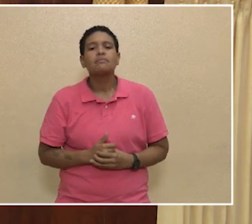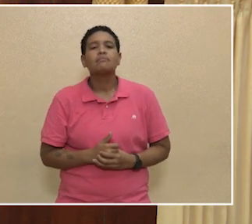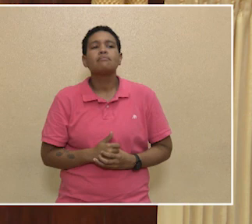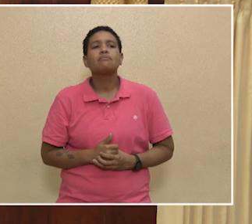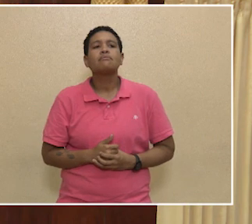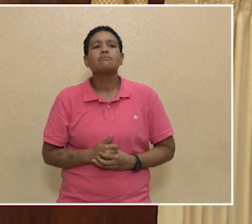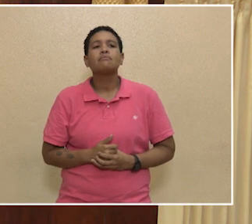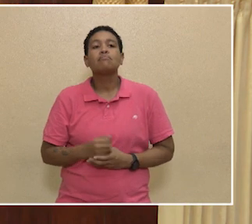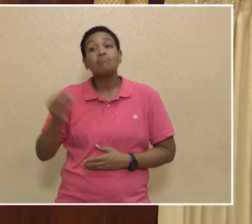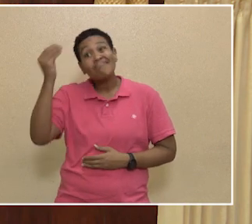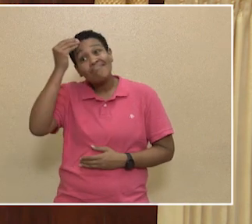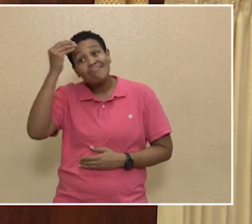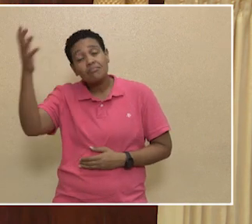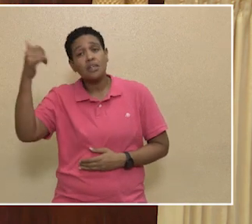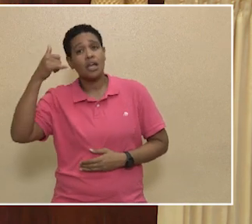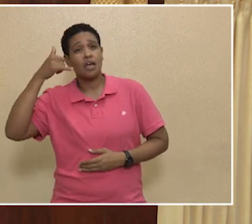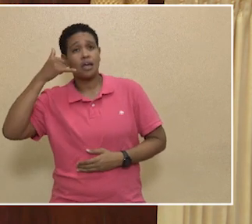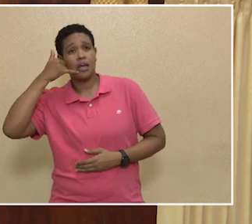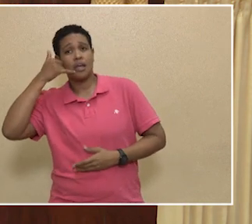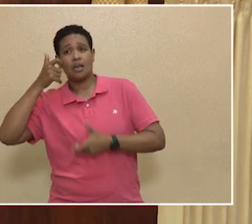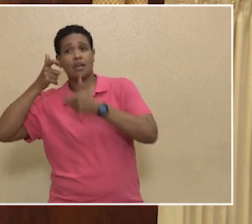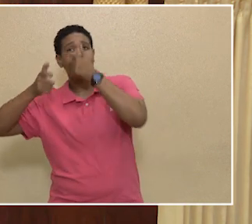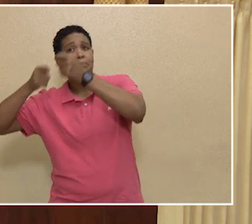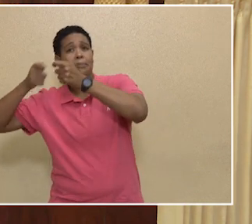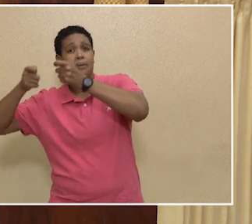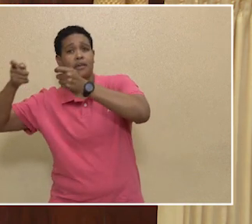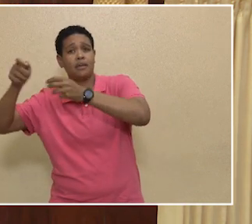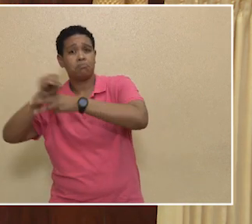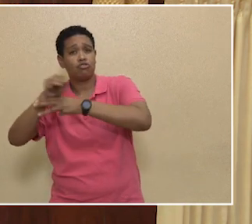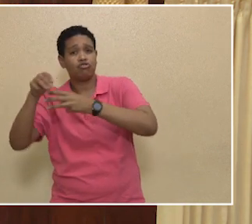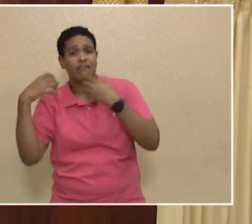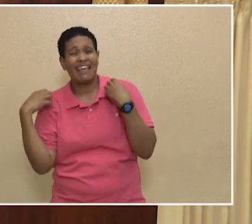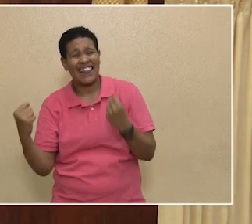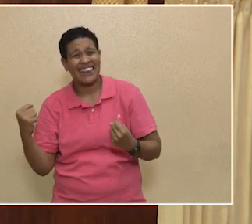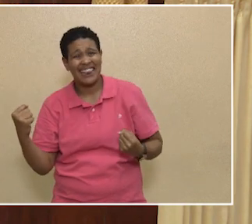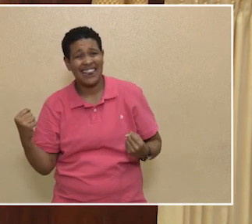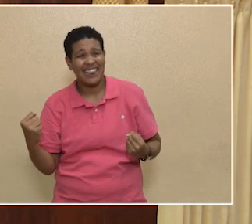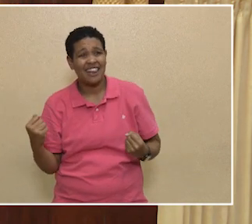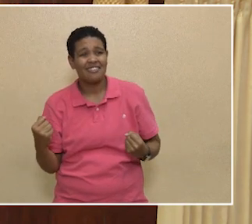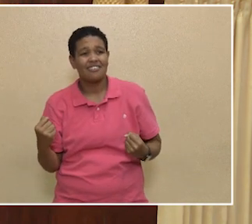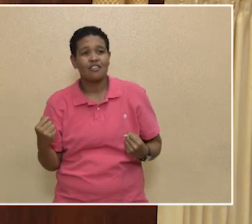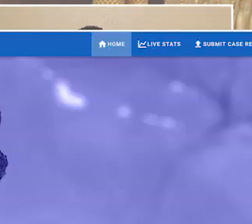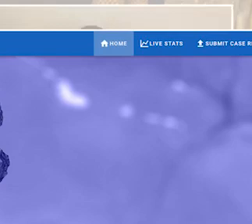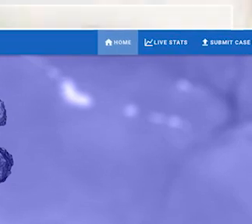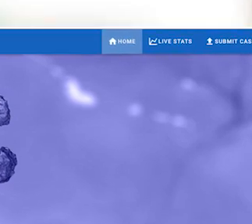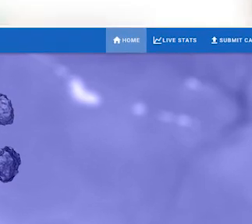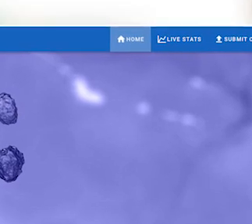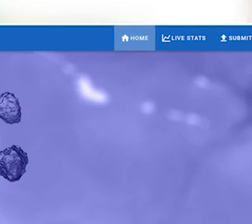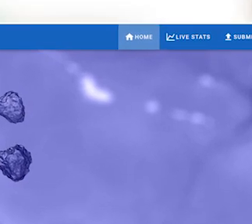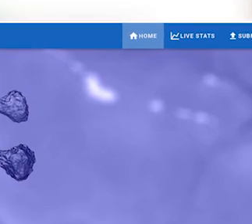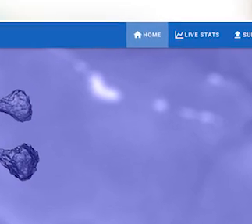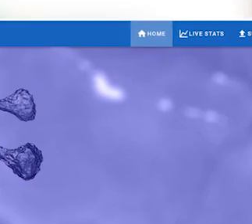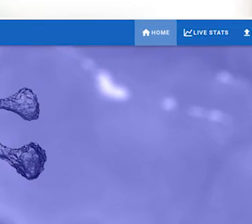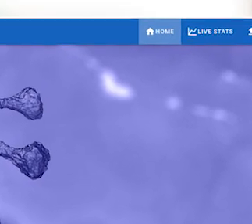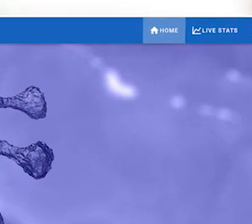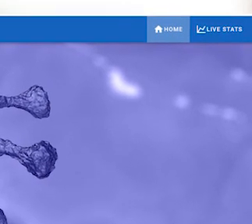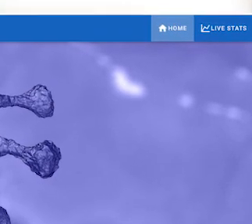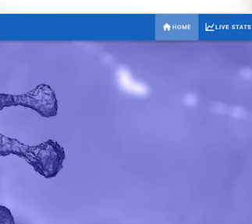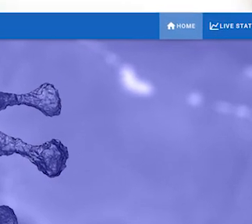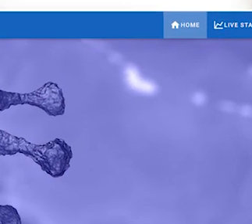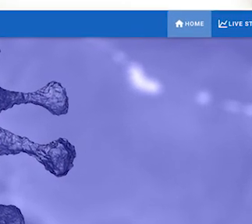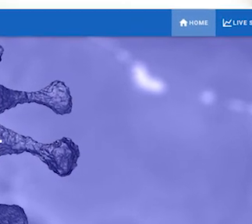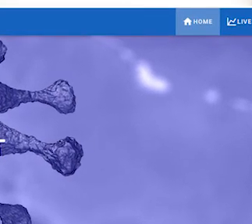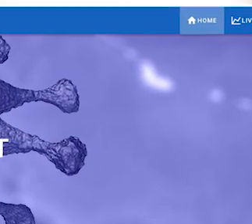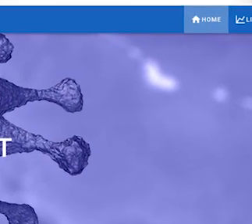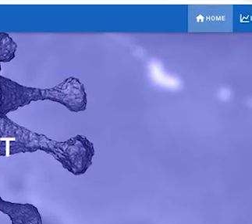report to the Ministry of Health utilizing the website which we published the last time,